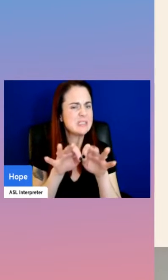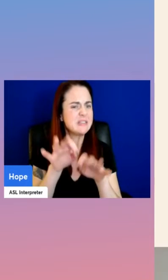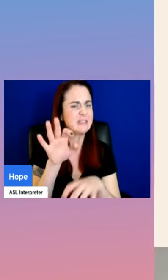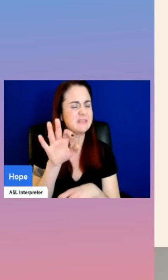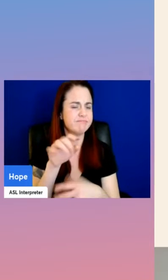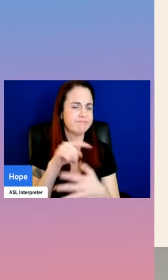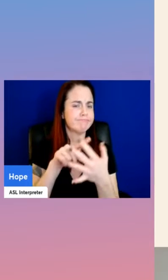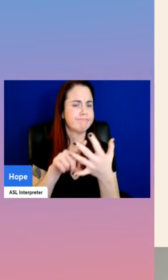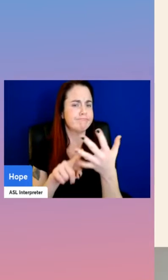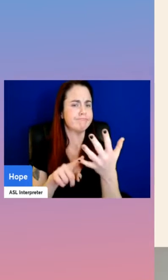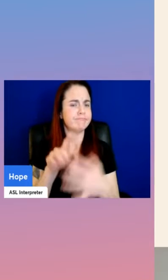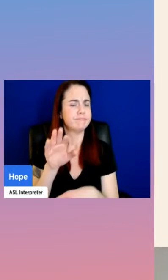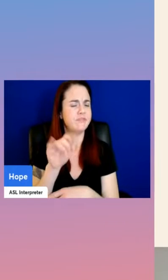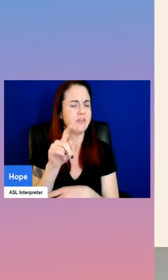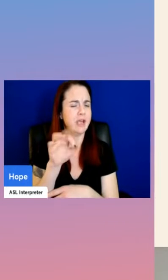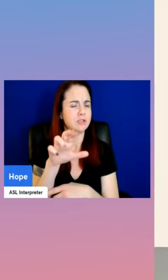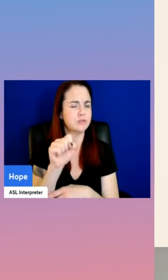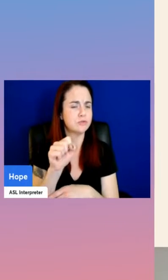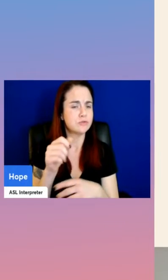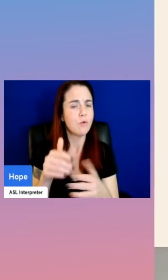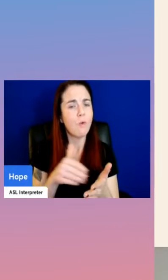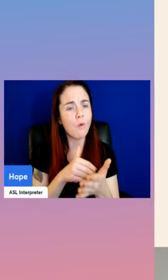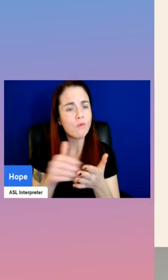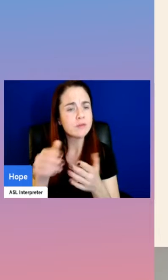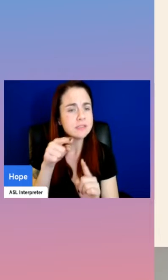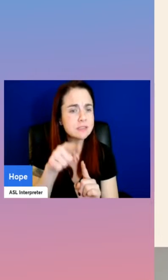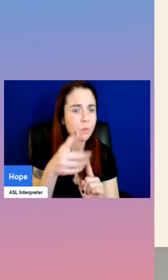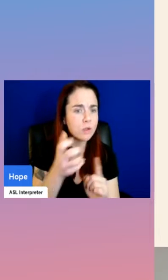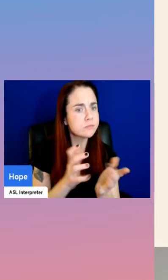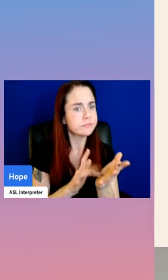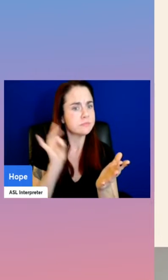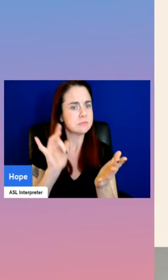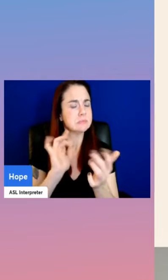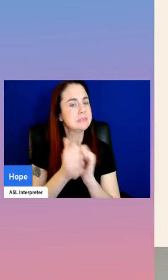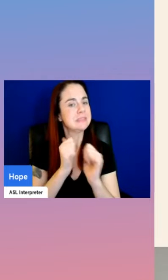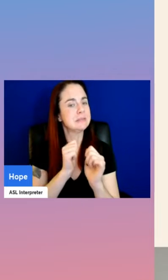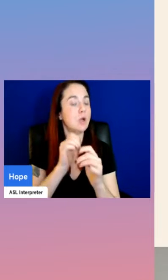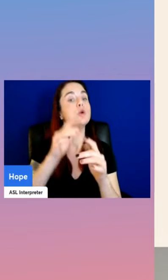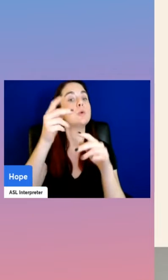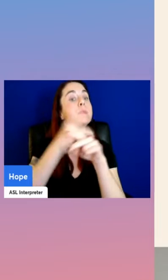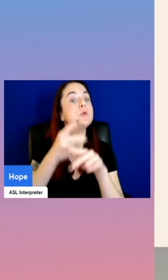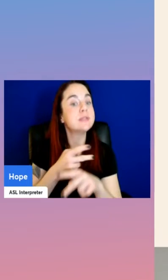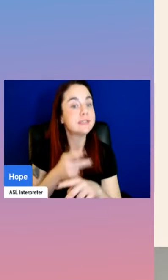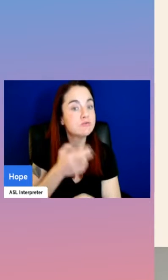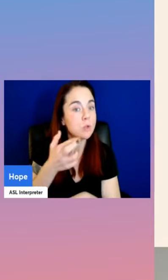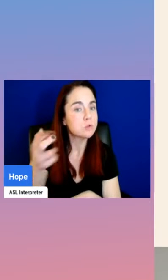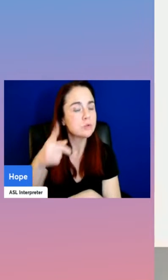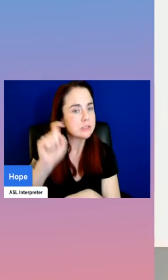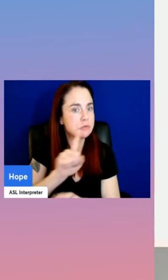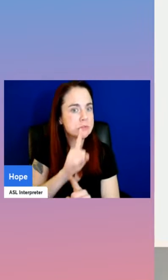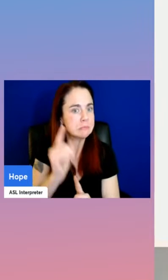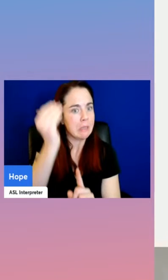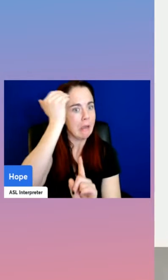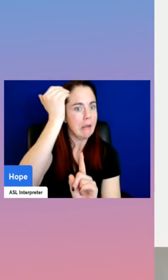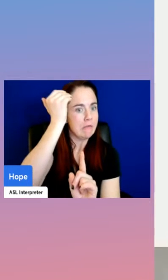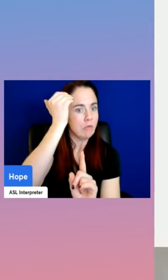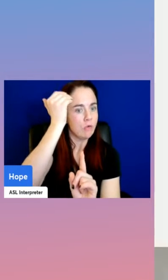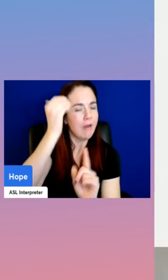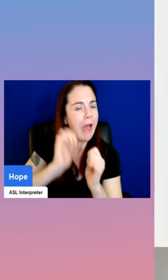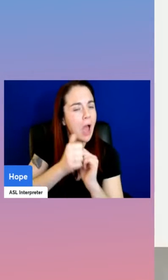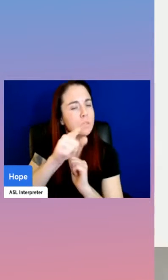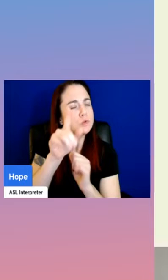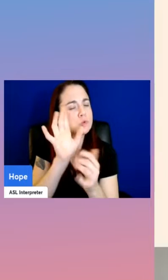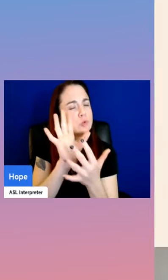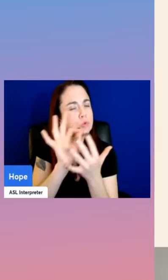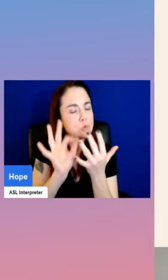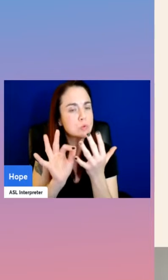of all, there's always the talk of optimization of computing resources, where you need to be very mindful of how you